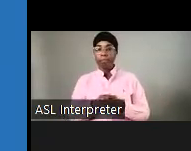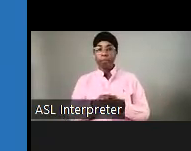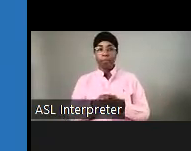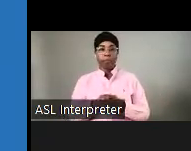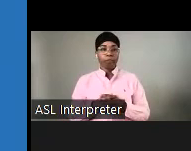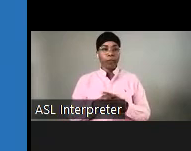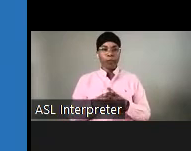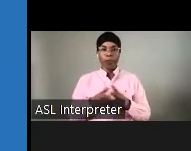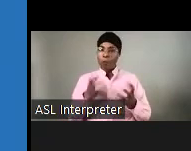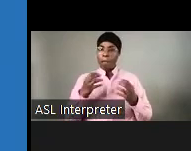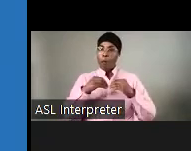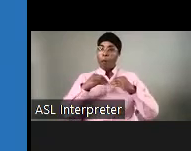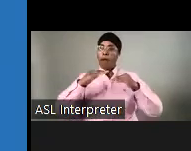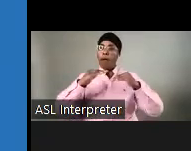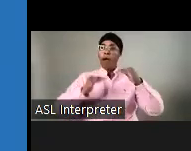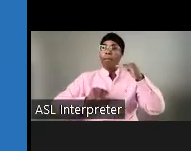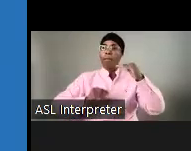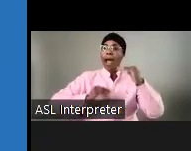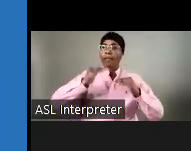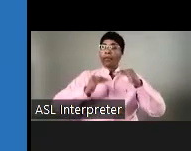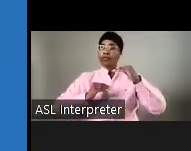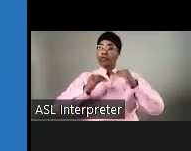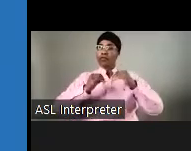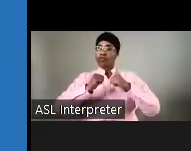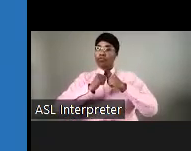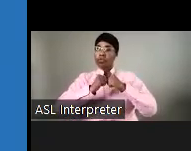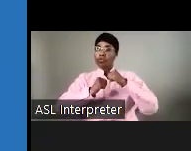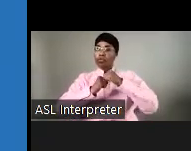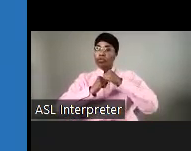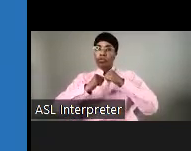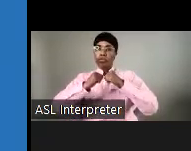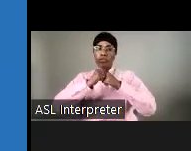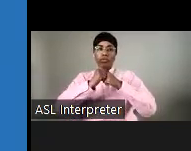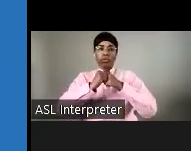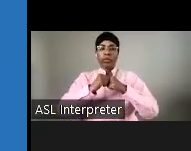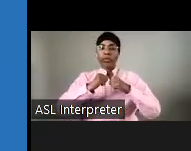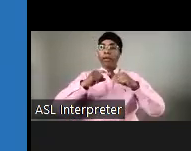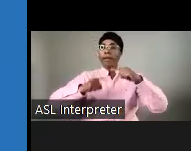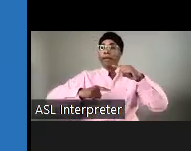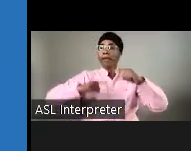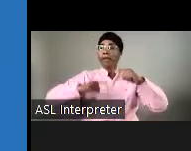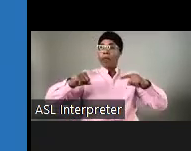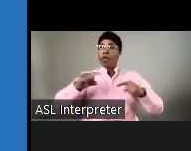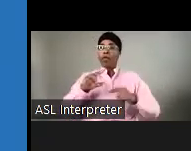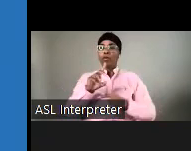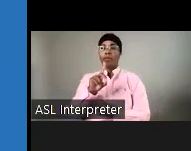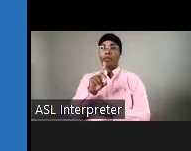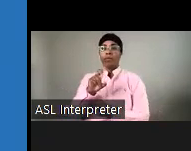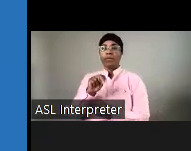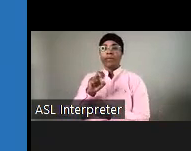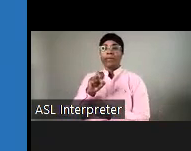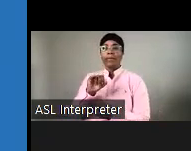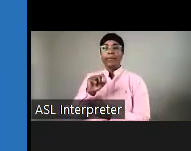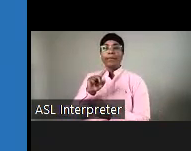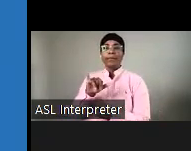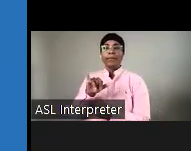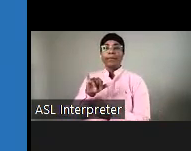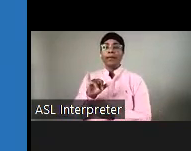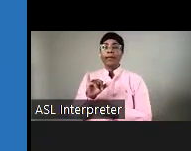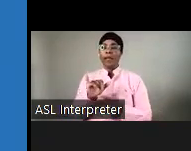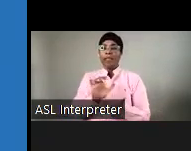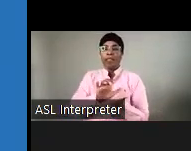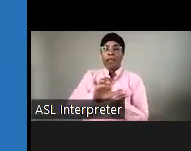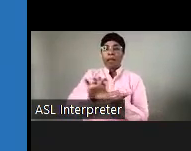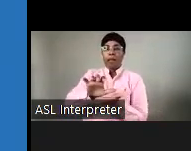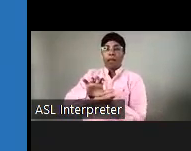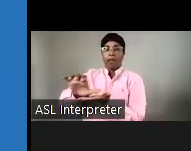balance structure about do this variable density thinning, get these other species coming up. Some of it will be the jack pine thickets like Eric was